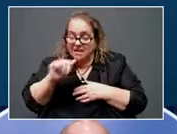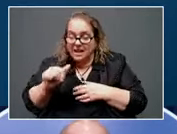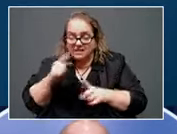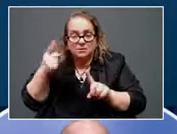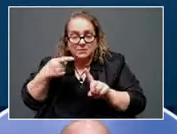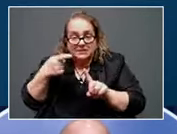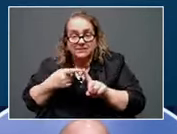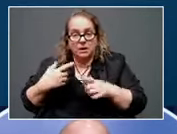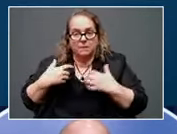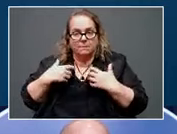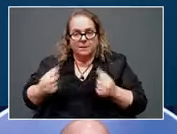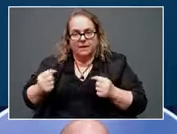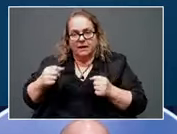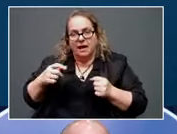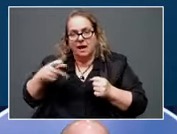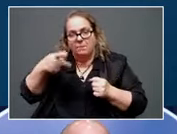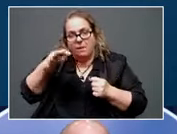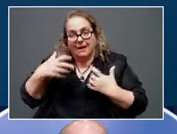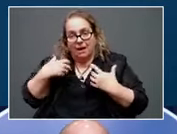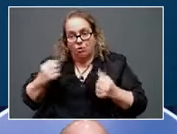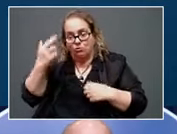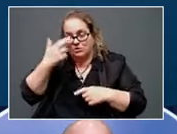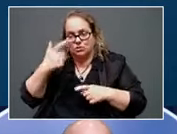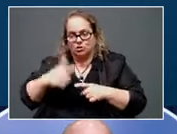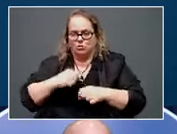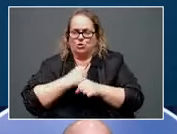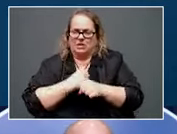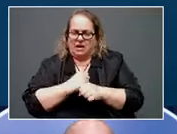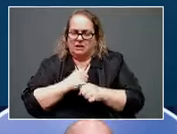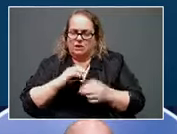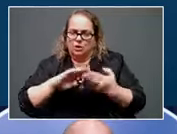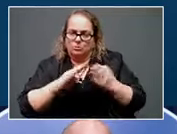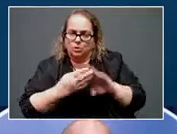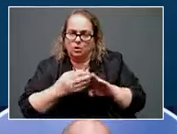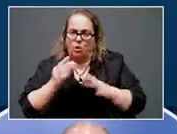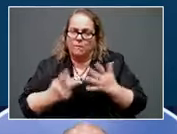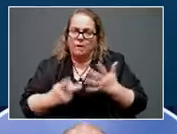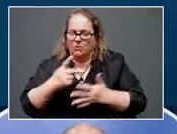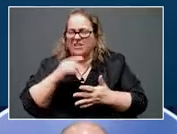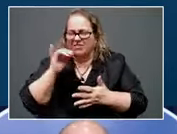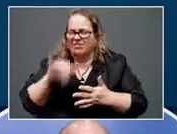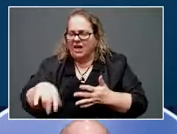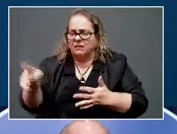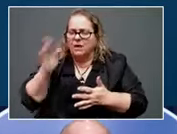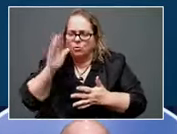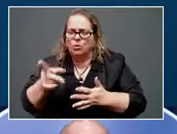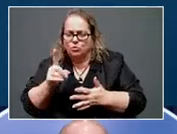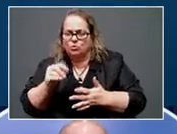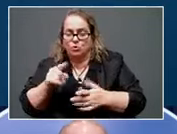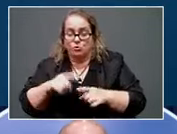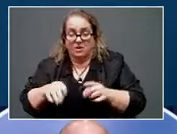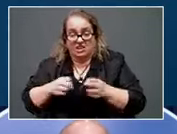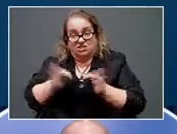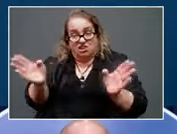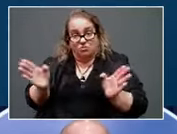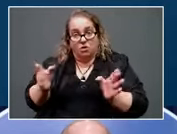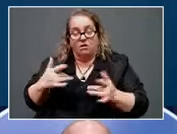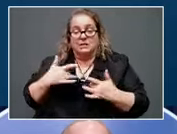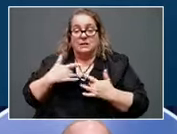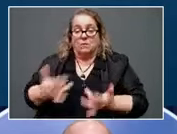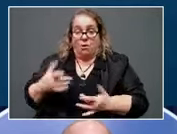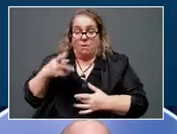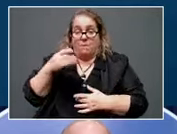to protect a uniquely vulnerable community or population, and they will do those things. But in general, the typical member of the public should not expect to receive a